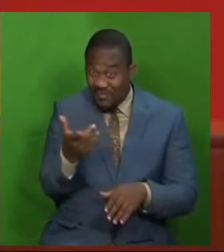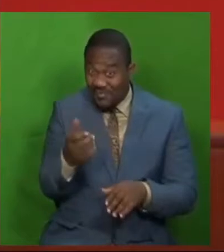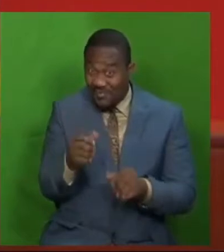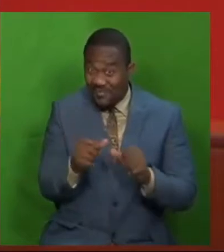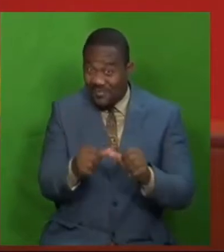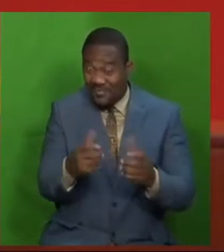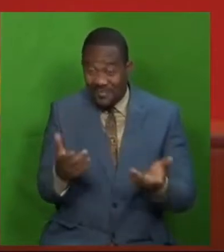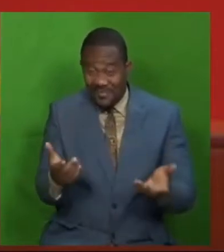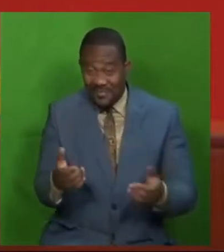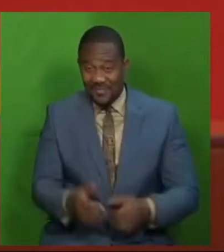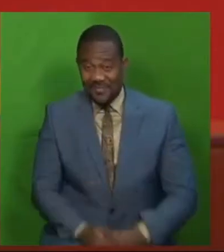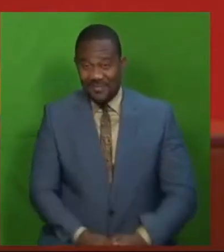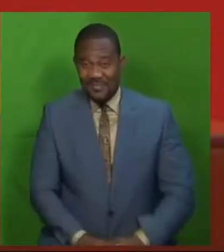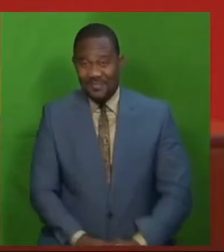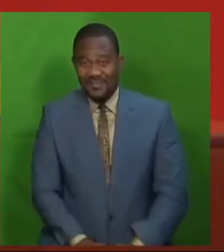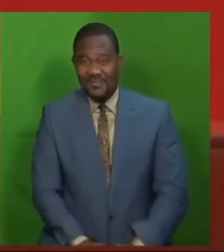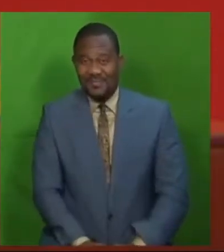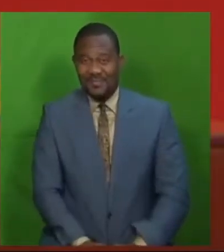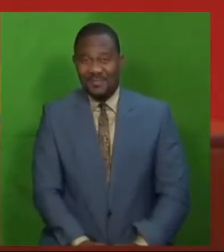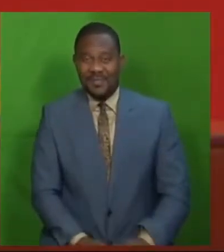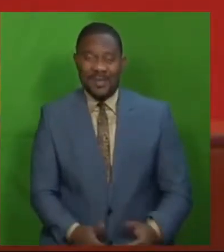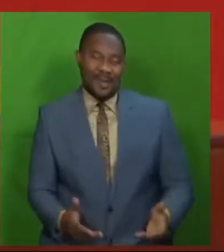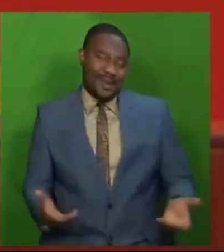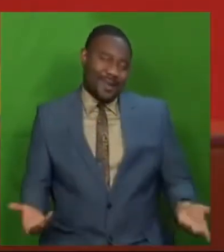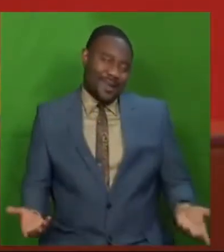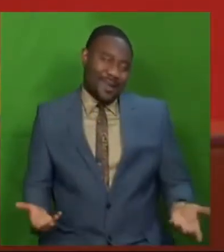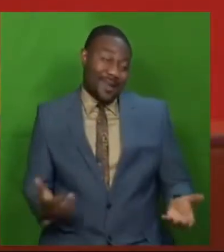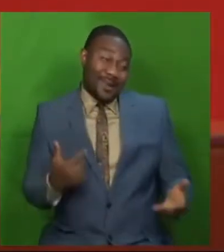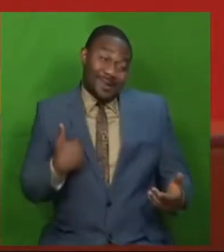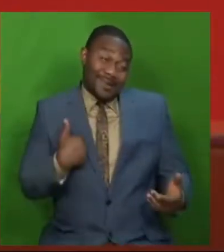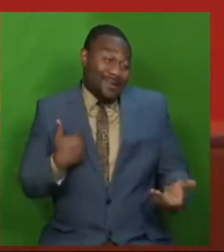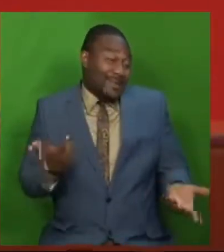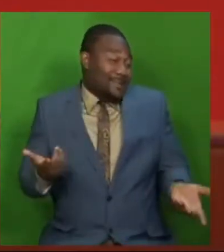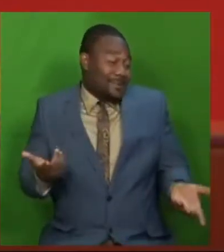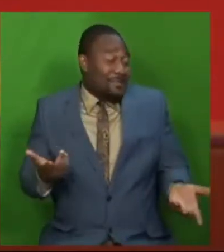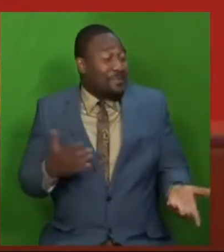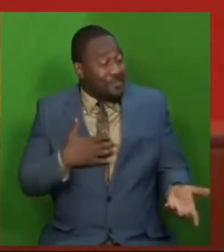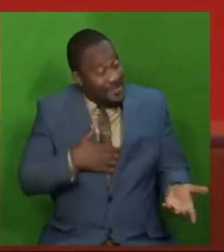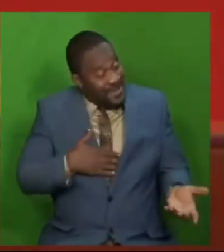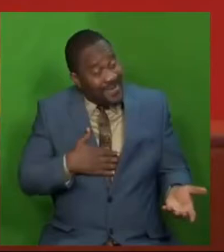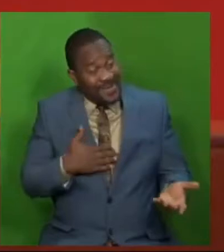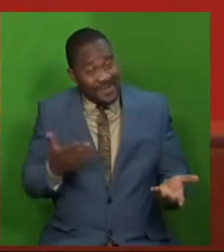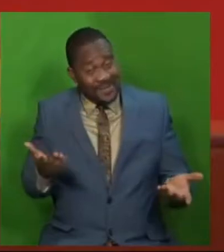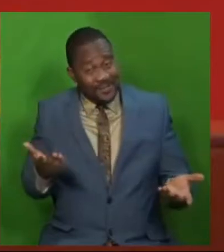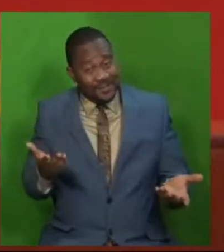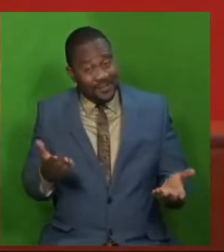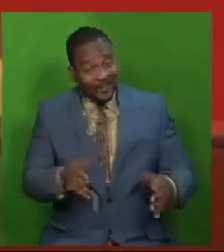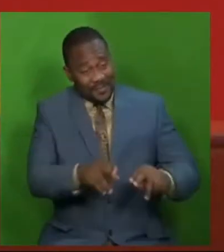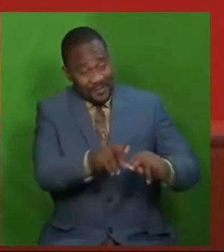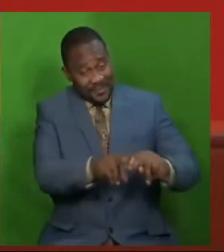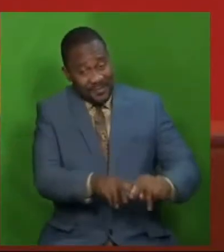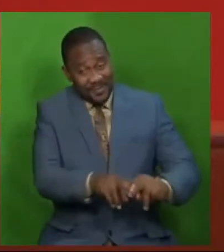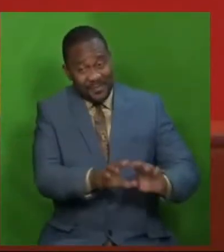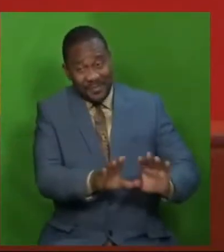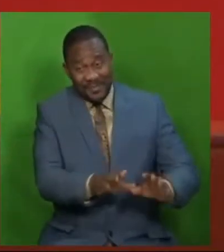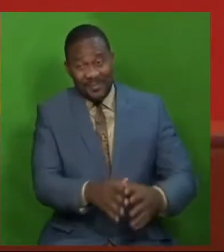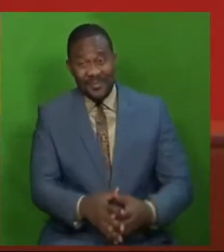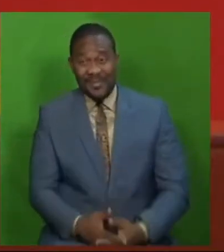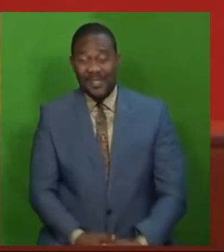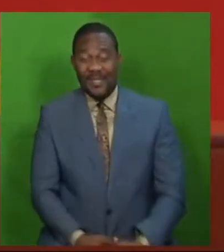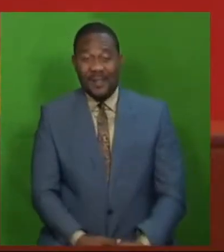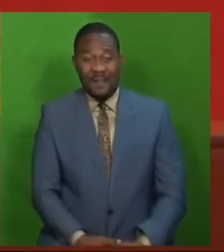elucidate. That is the standing order you want to stand on. So please, resume your seat. Mr. Speaker. Yes,